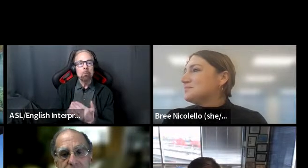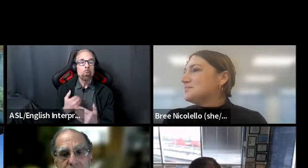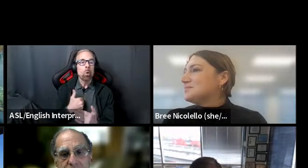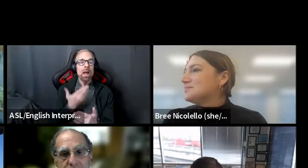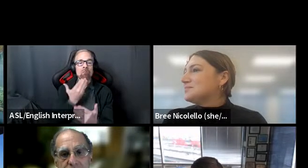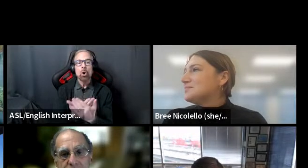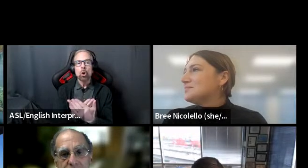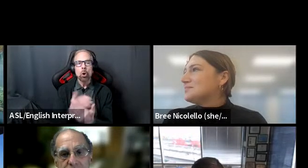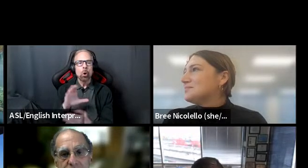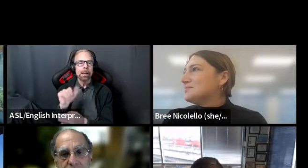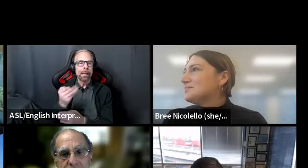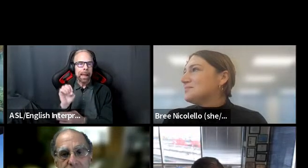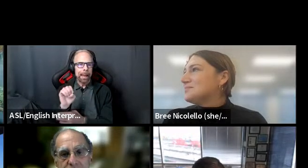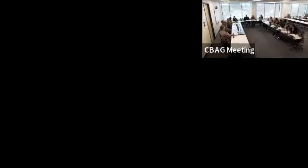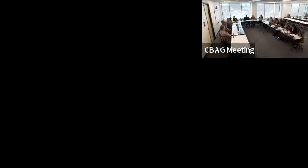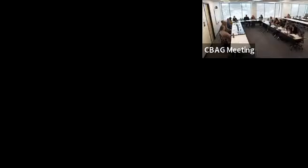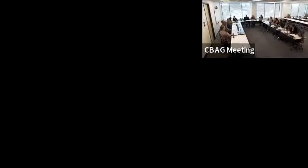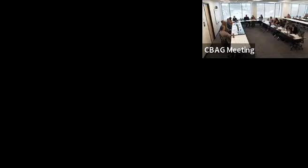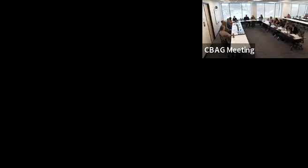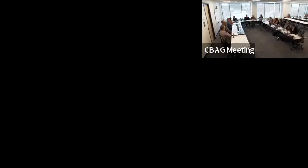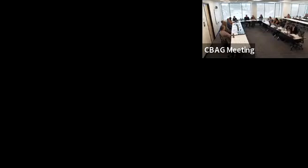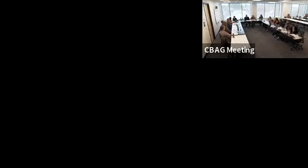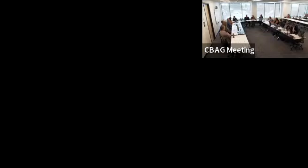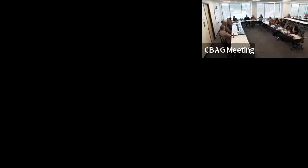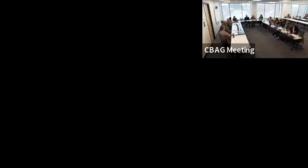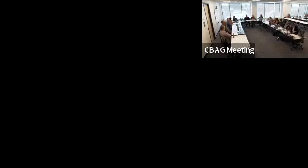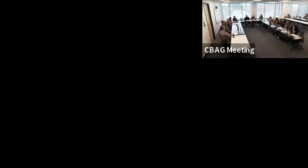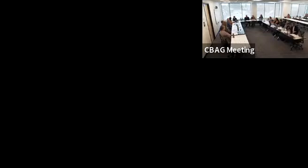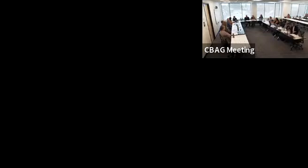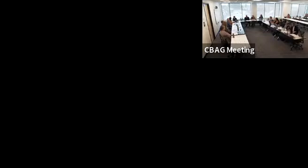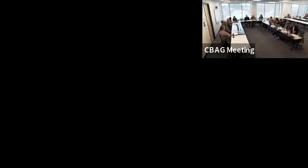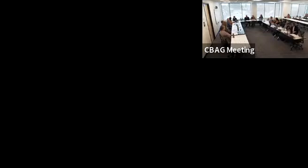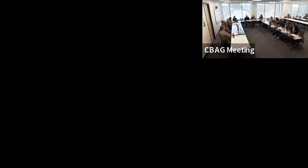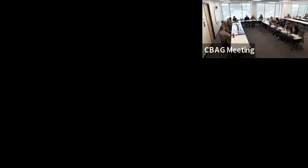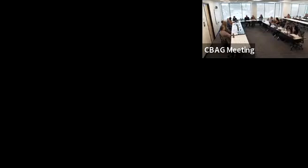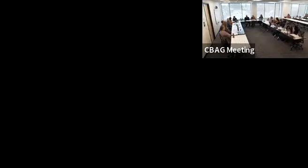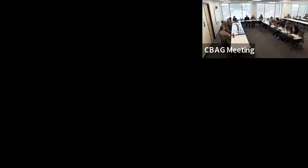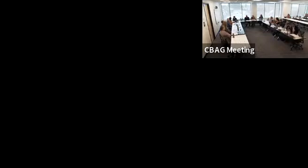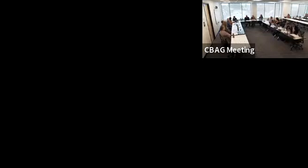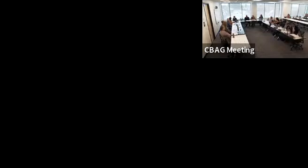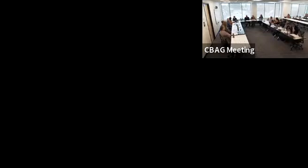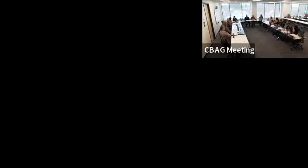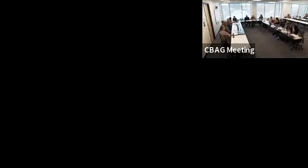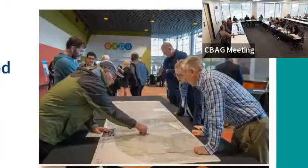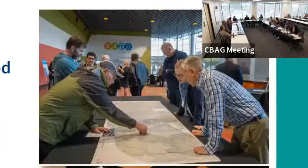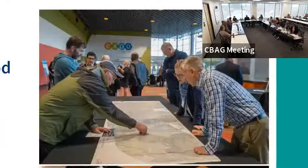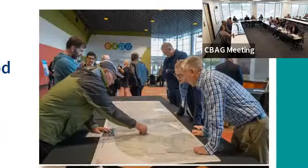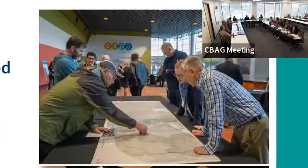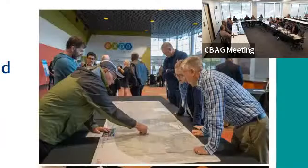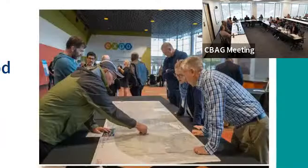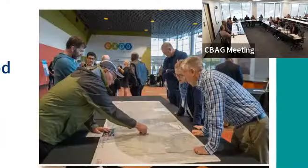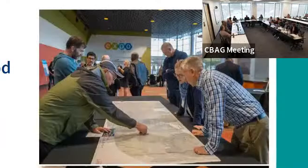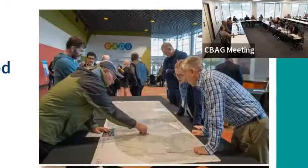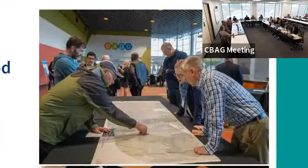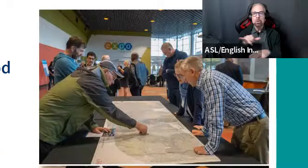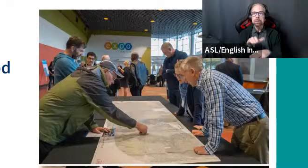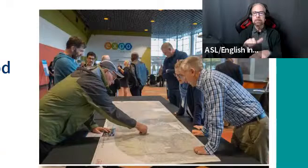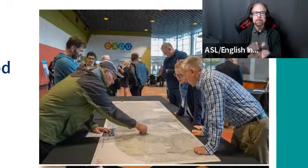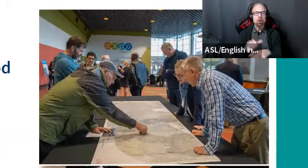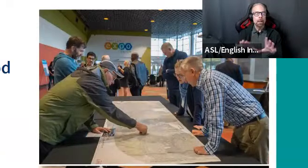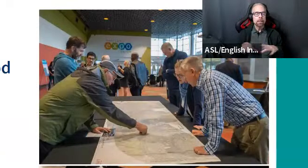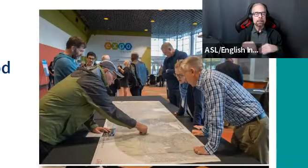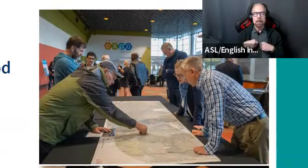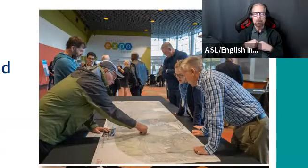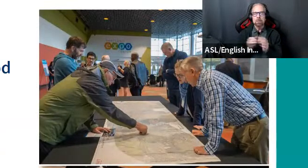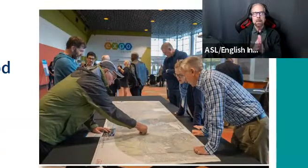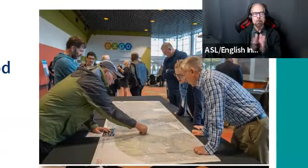made. So with that said, we have been busy. We're still taking public comment. The